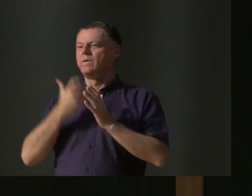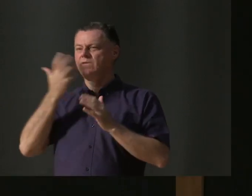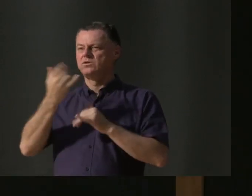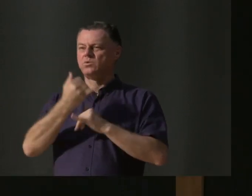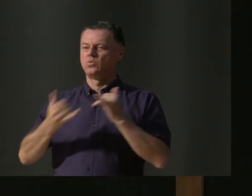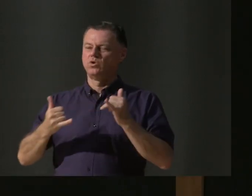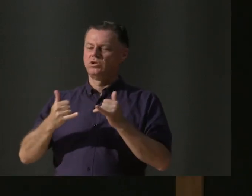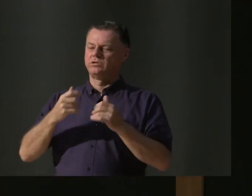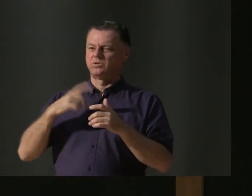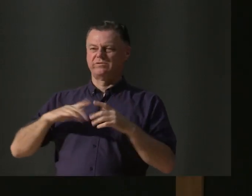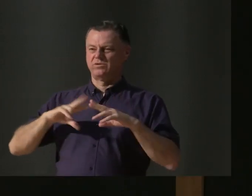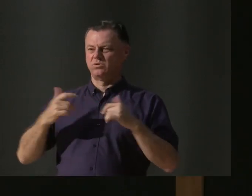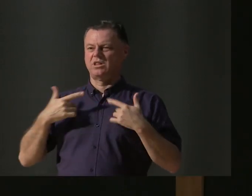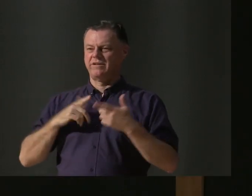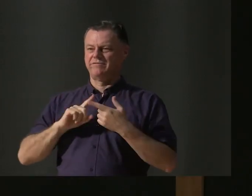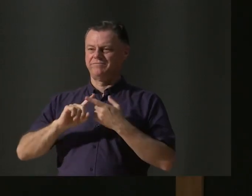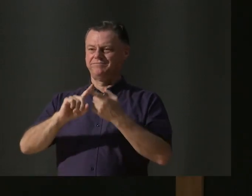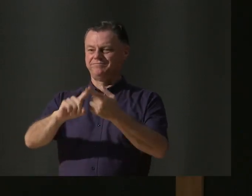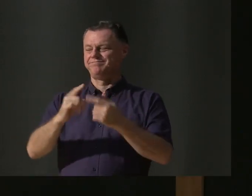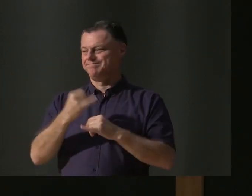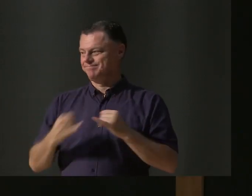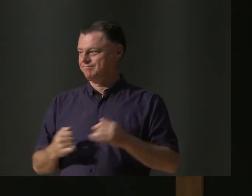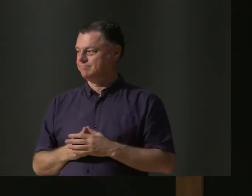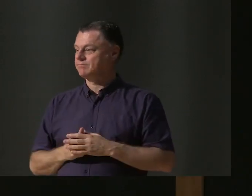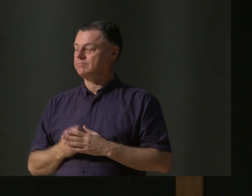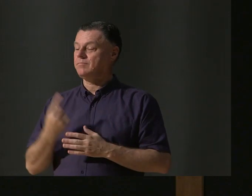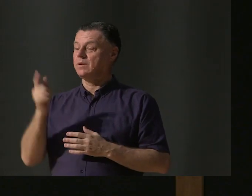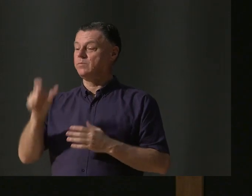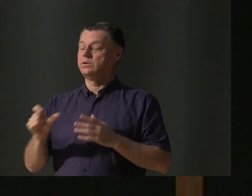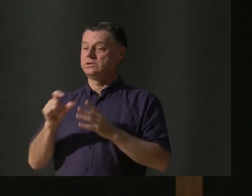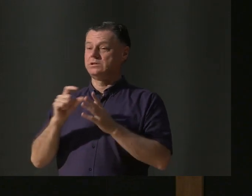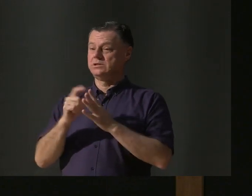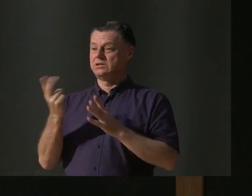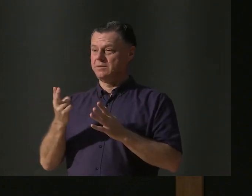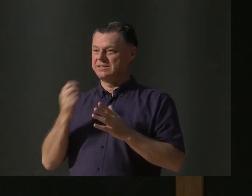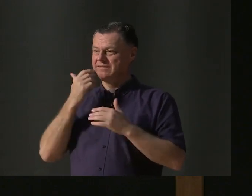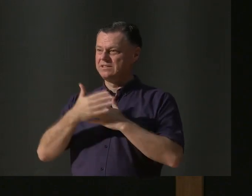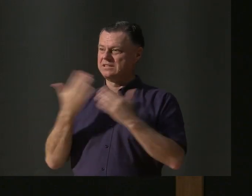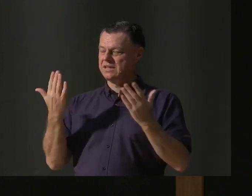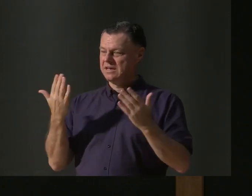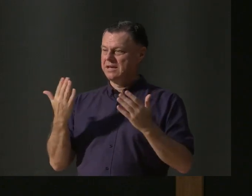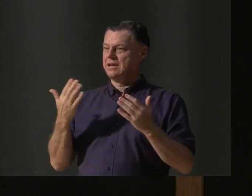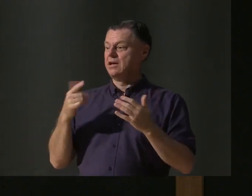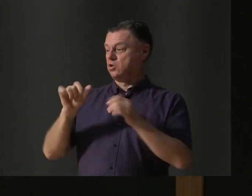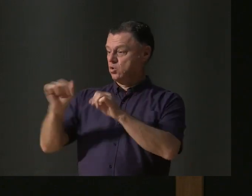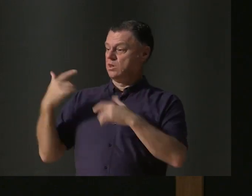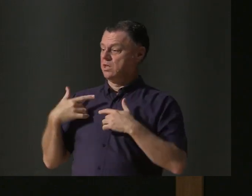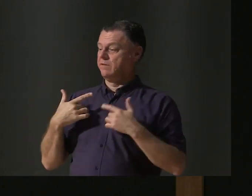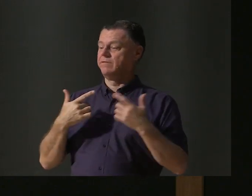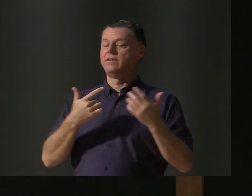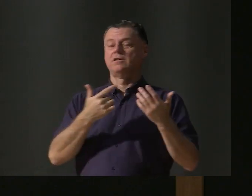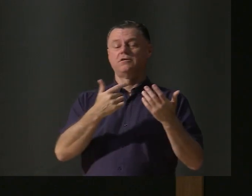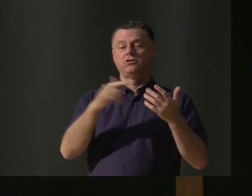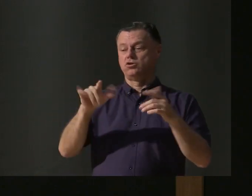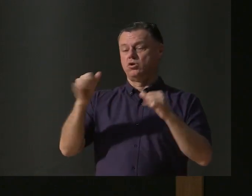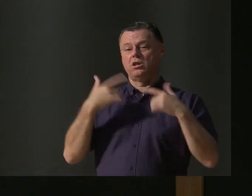Someone with diabetes already has to make an extra 180 decisions every single day. Can